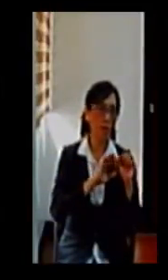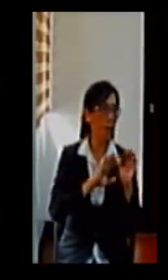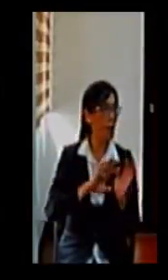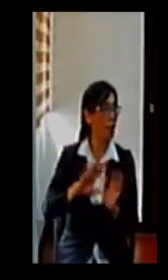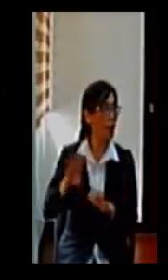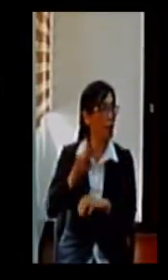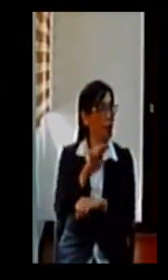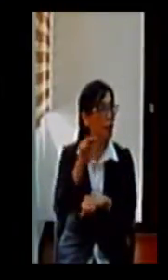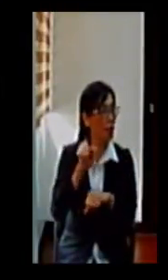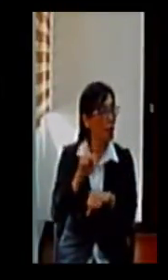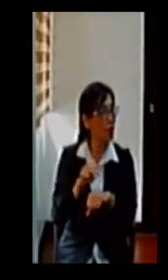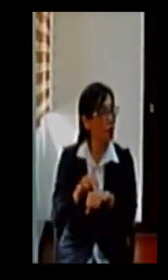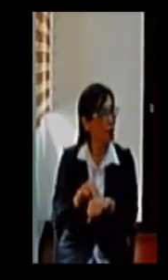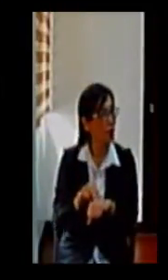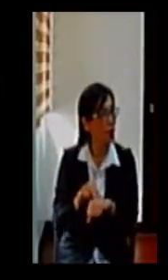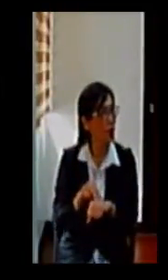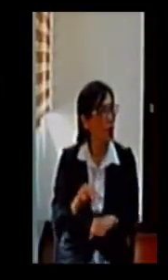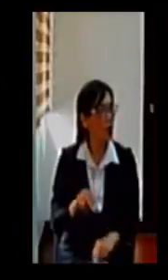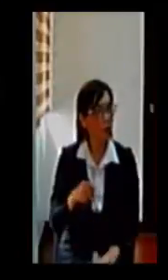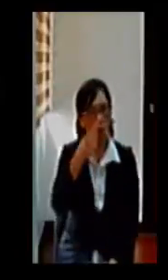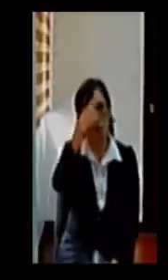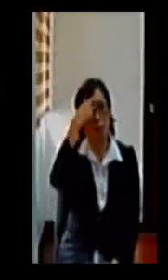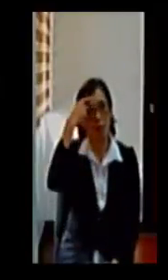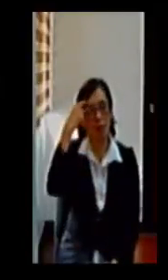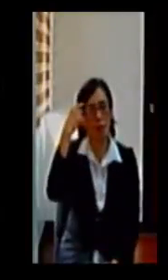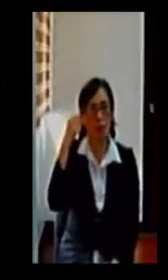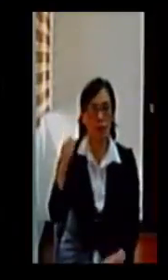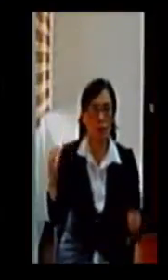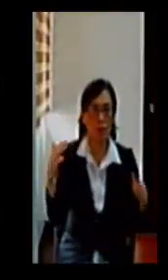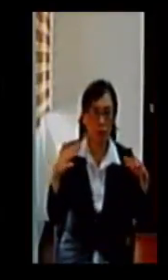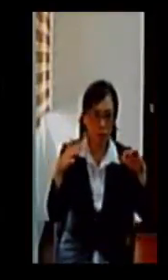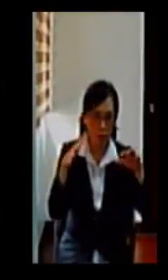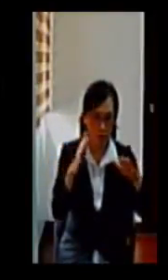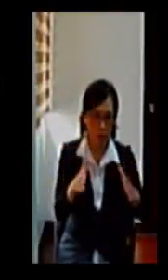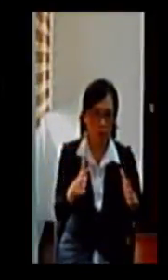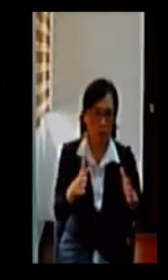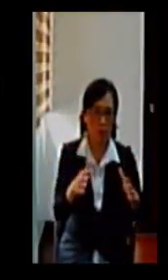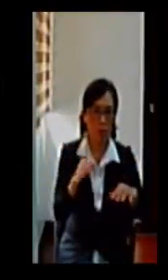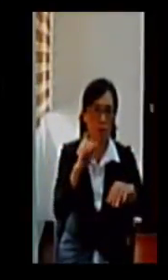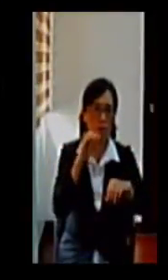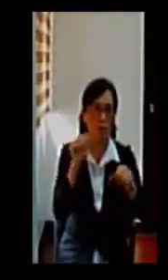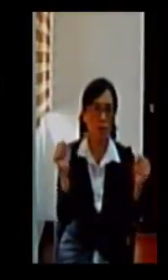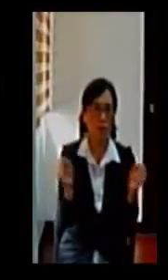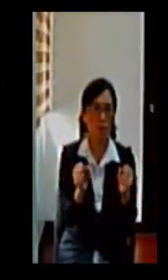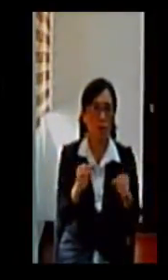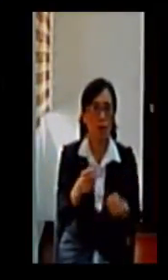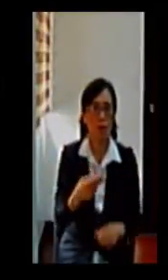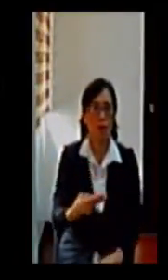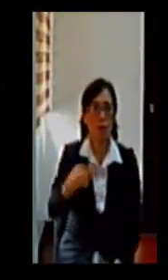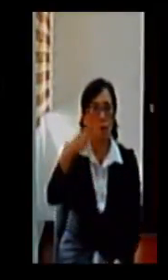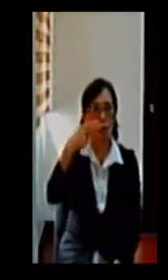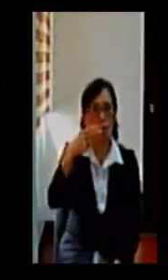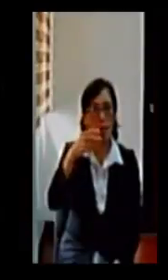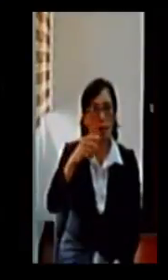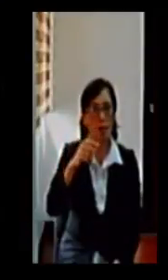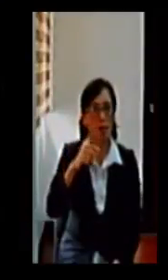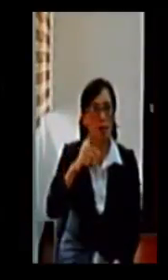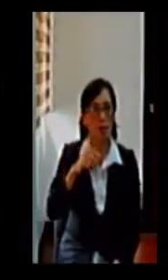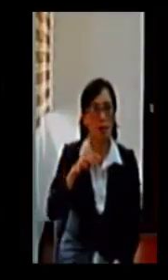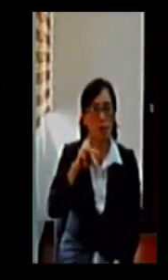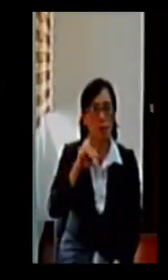national patrimony, because they're concentrated on one small patch in the uplands of, in the hinterlands of